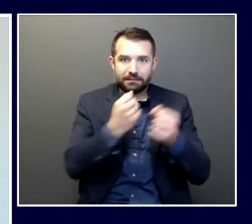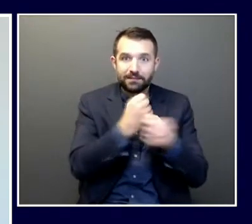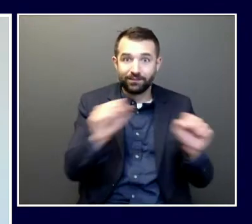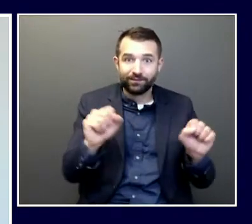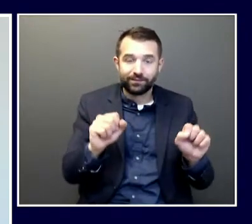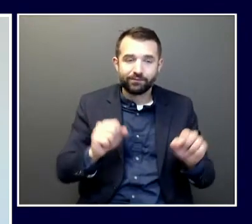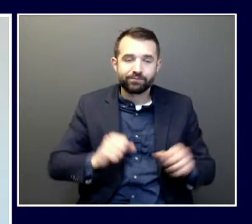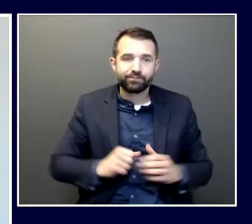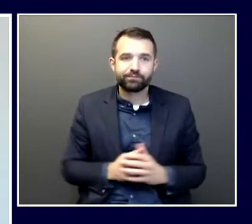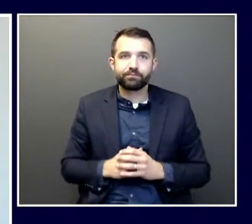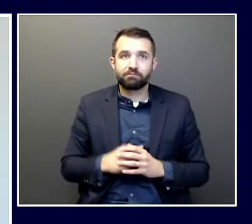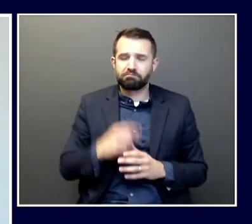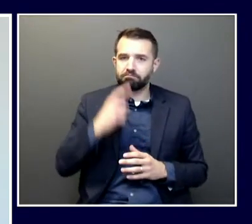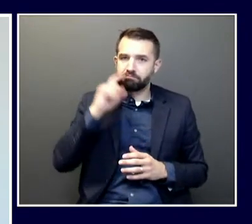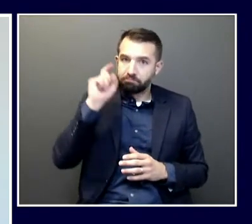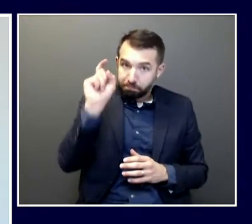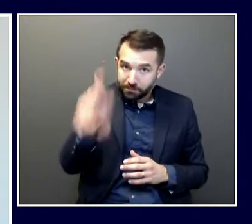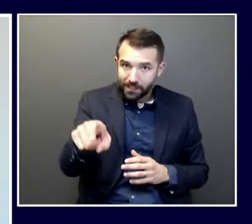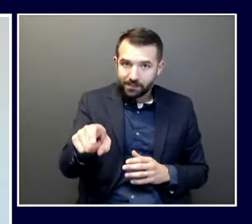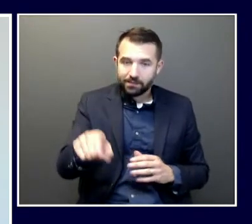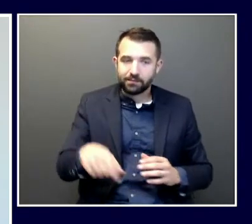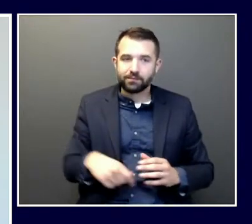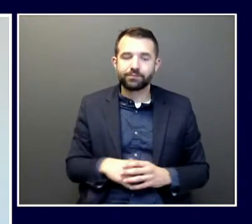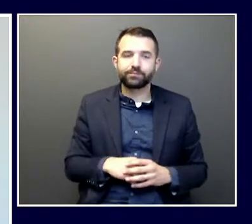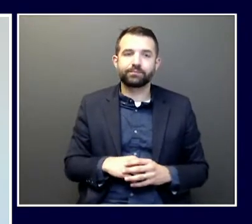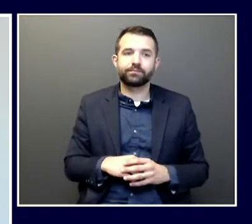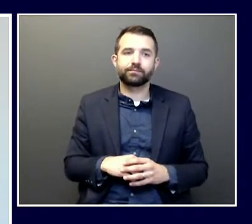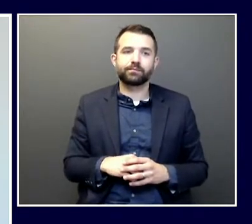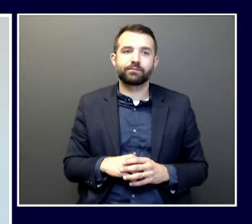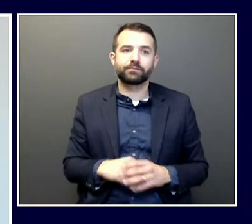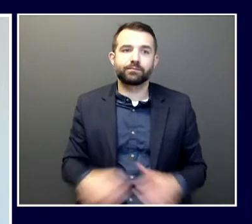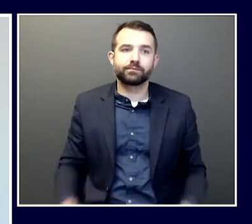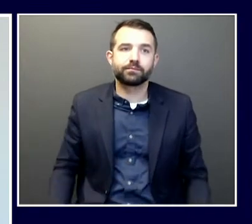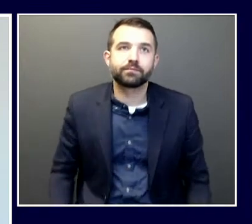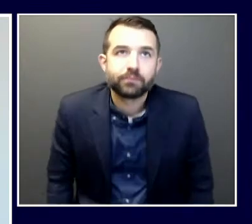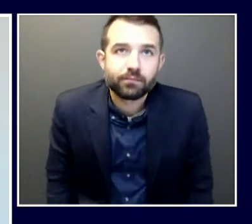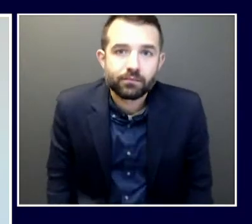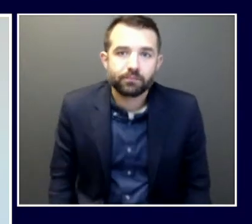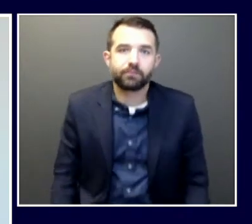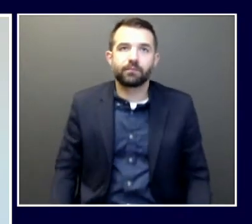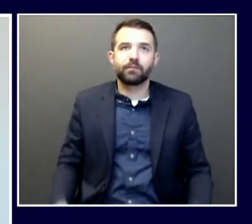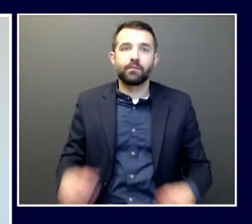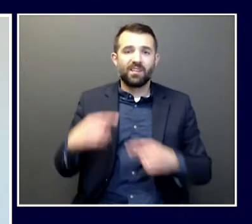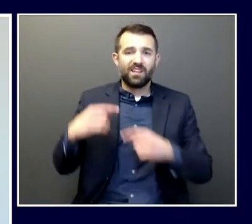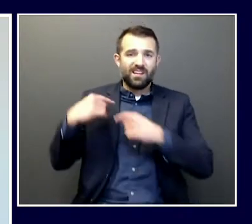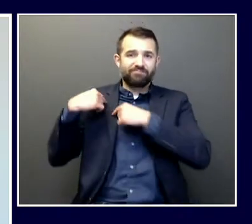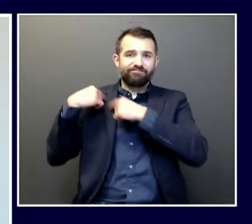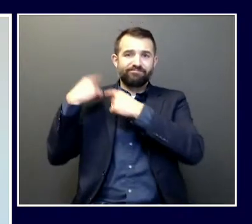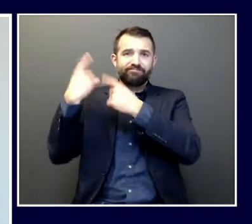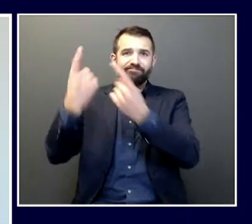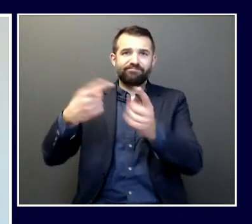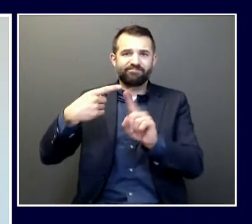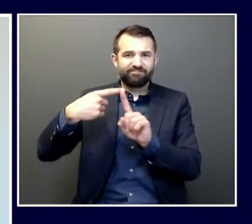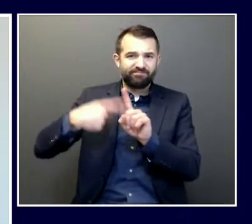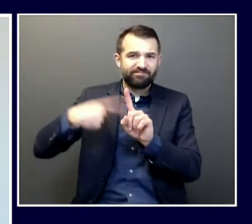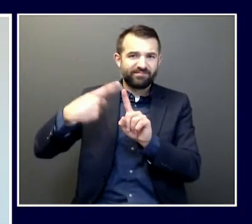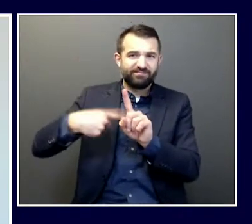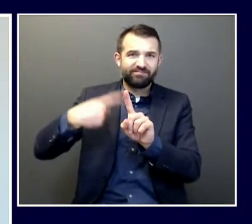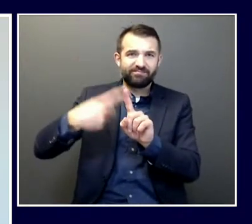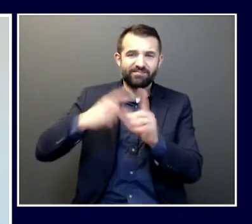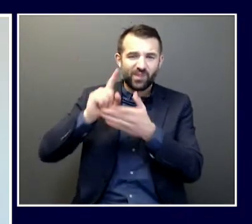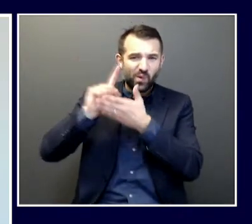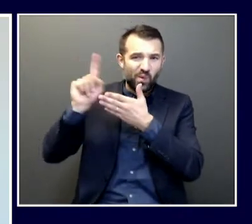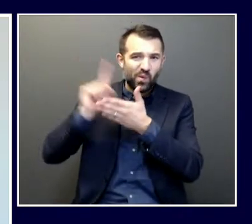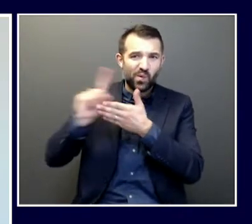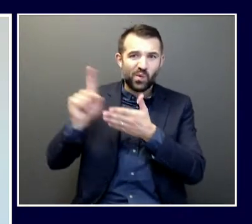for, I'm going to say, several months, if not weeks. So there's been nothing in the recent weeks. Okay, thank